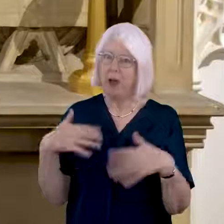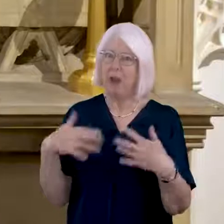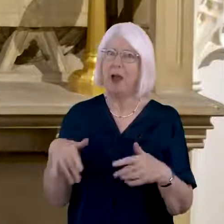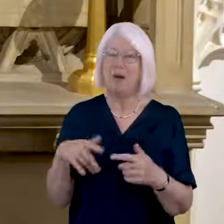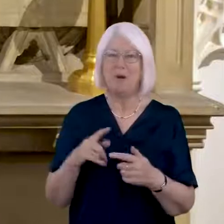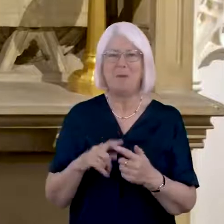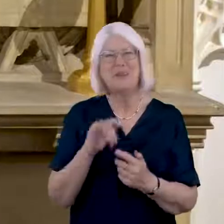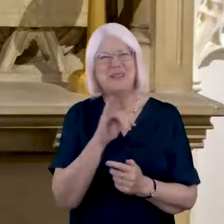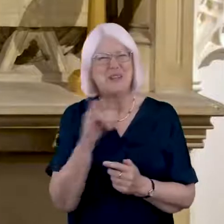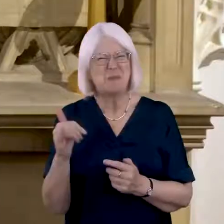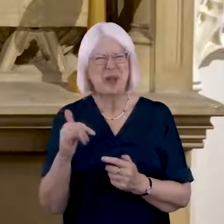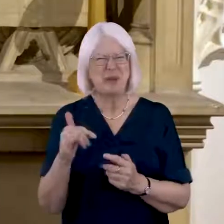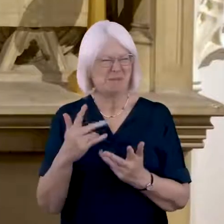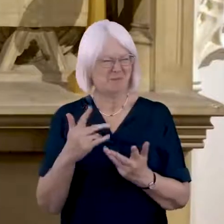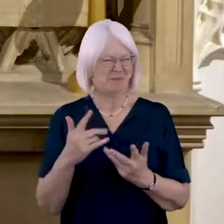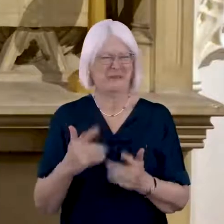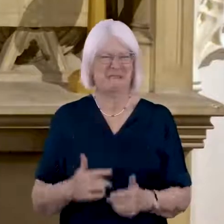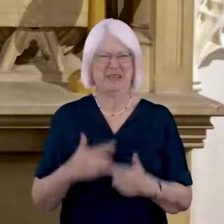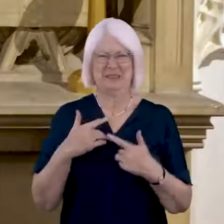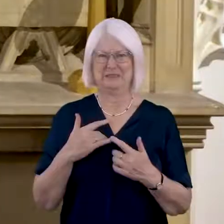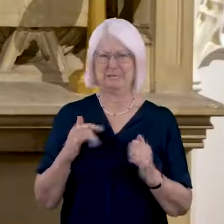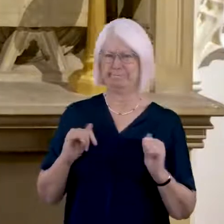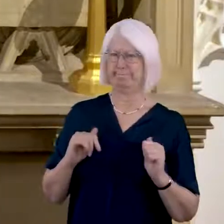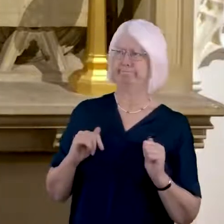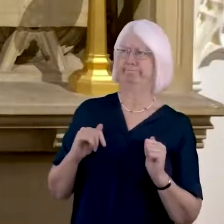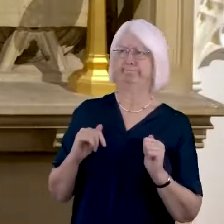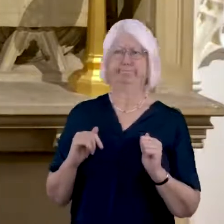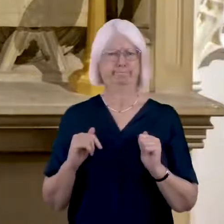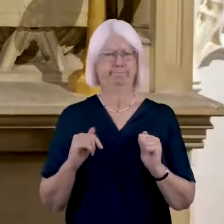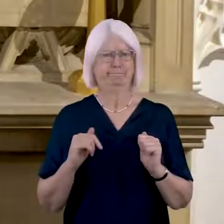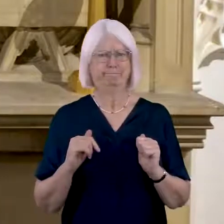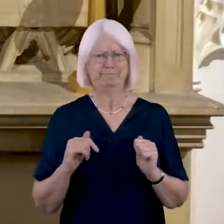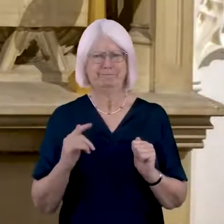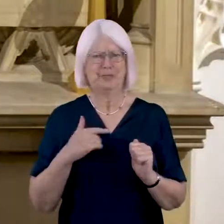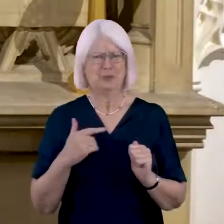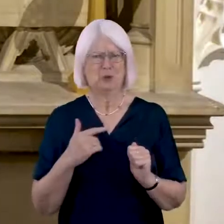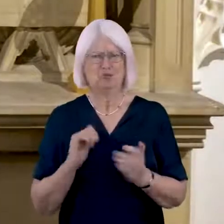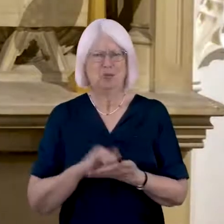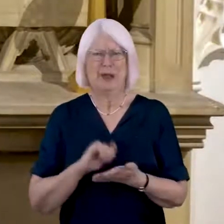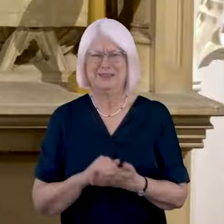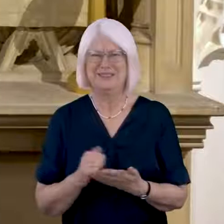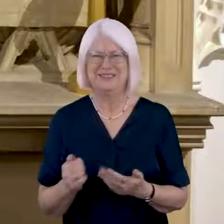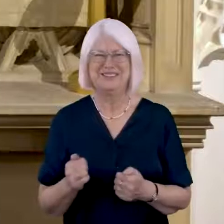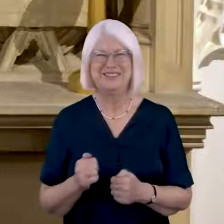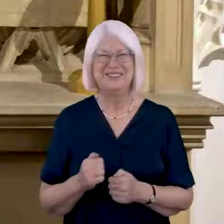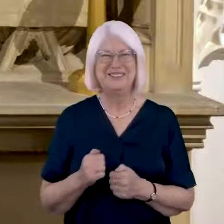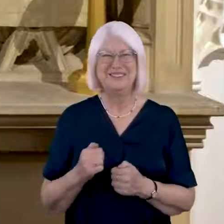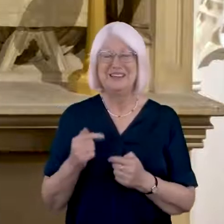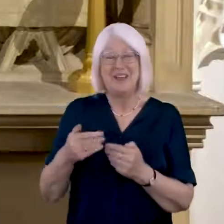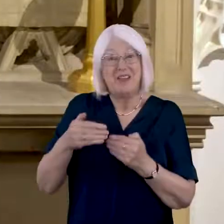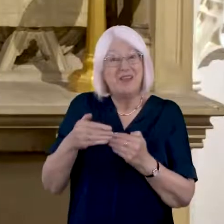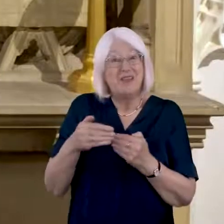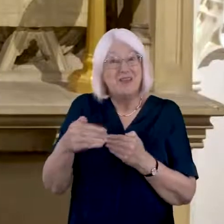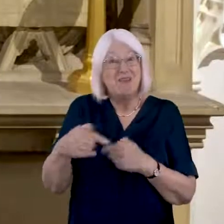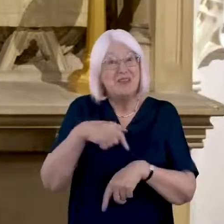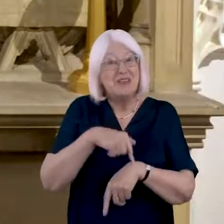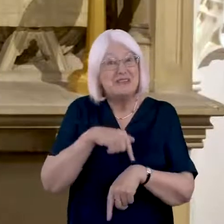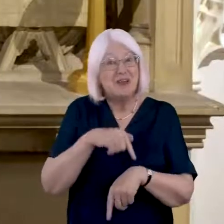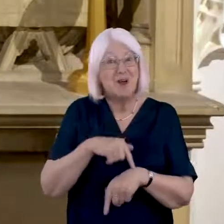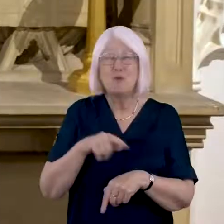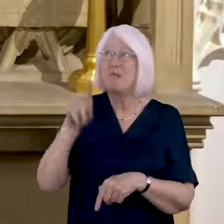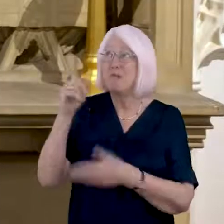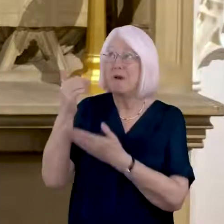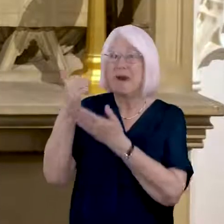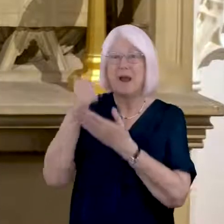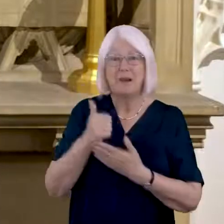Part of the work God has to do in our lives, this side of the resurrection, is to help us to understand how to cope with the